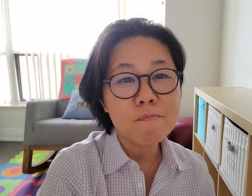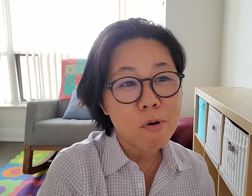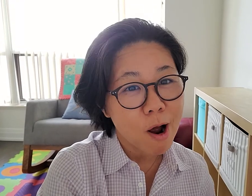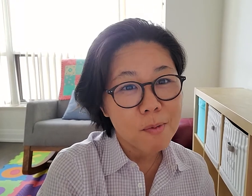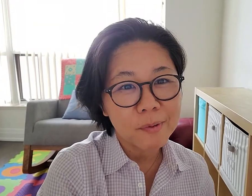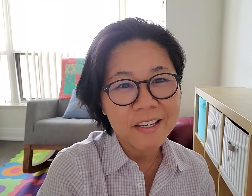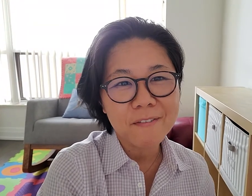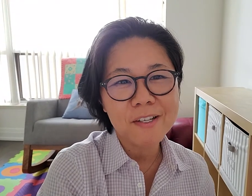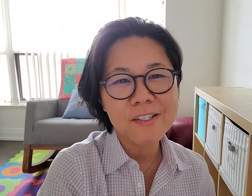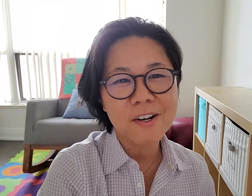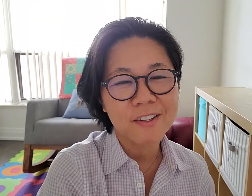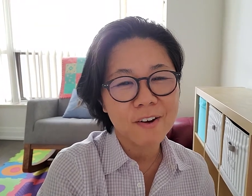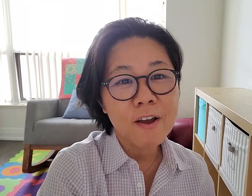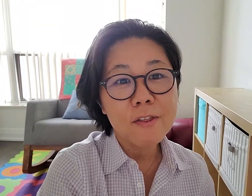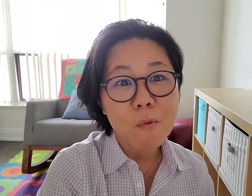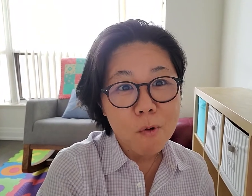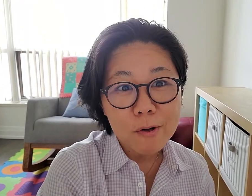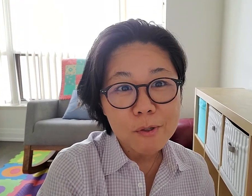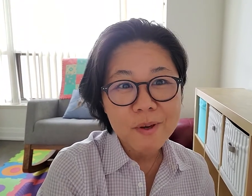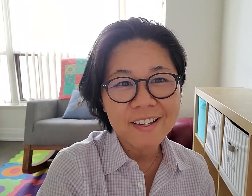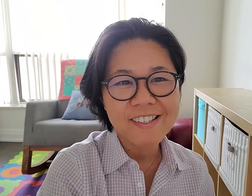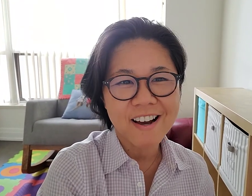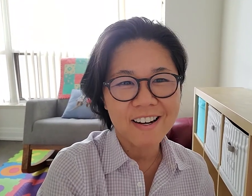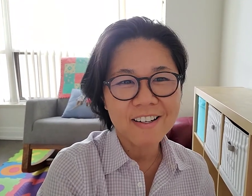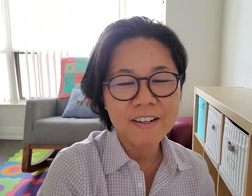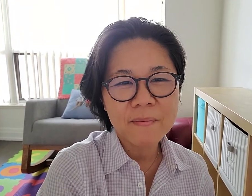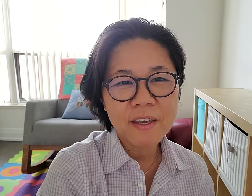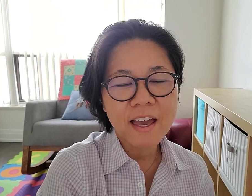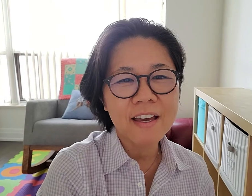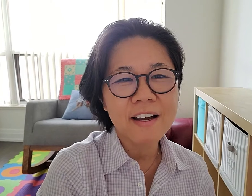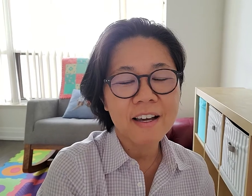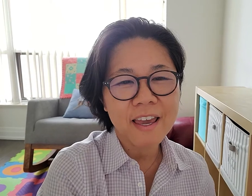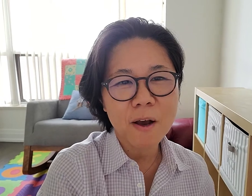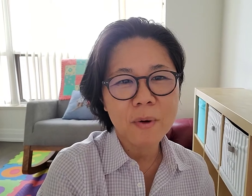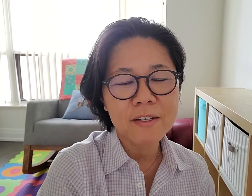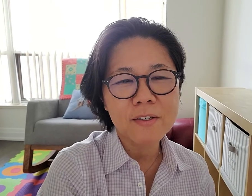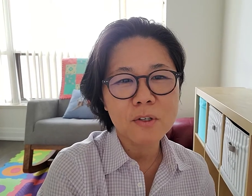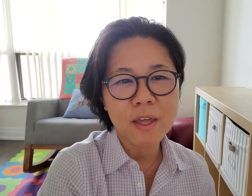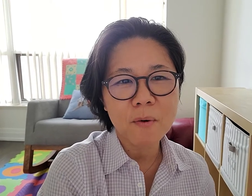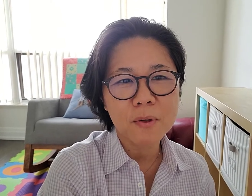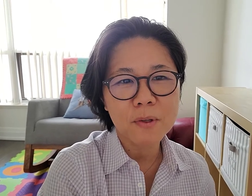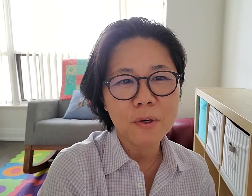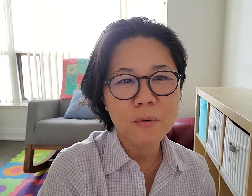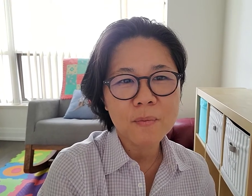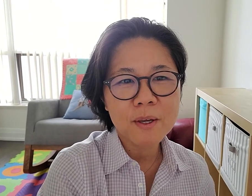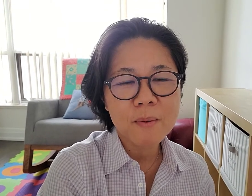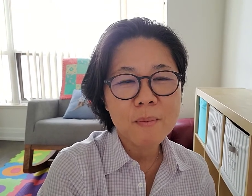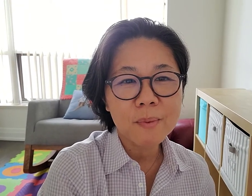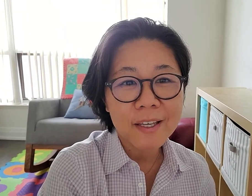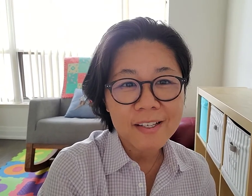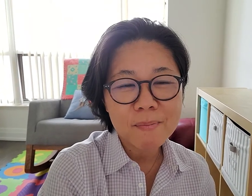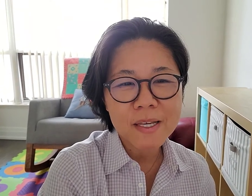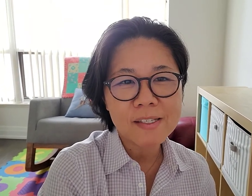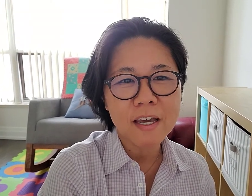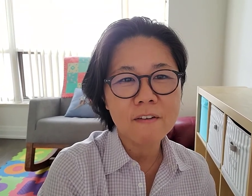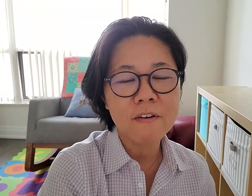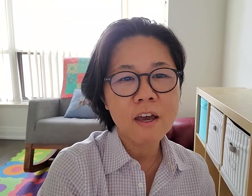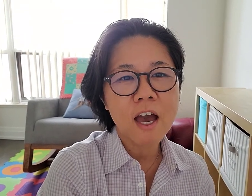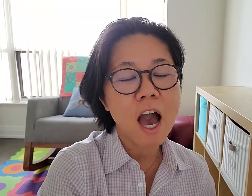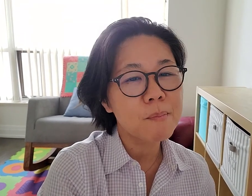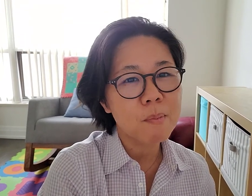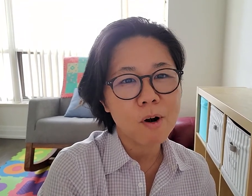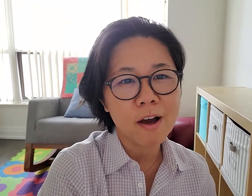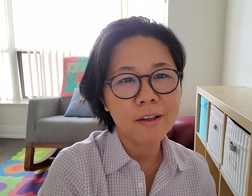to probably give each other the world's biggest hug, and I can't wait to do that with you. Please be